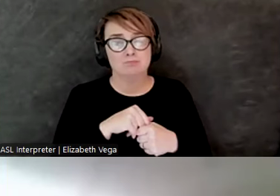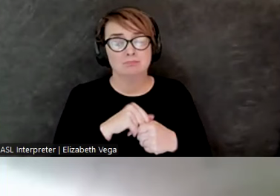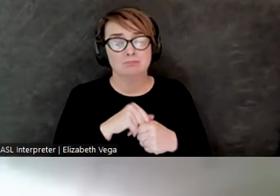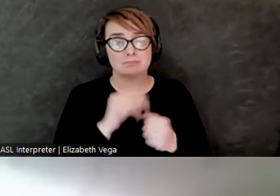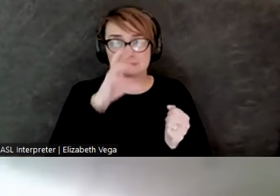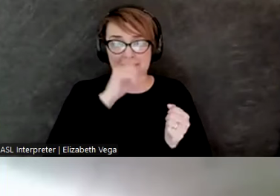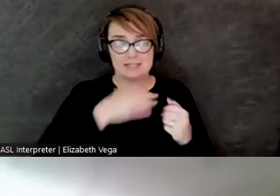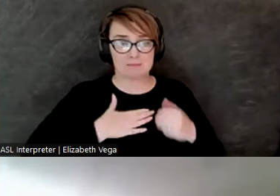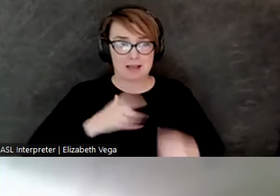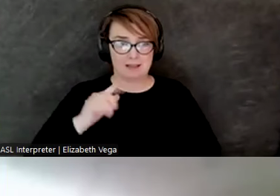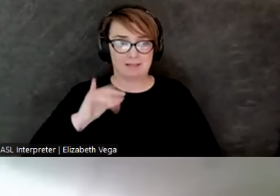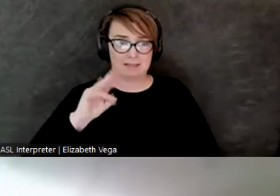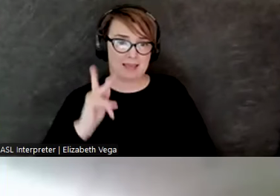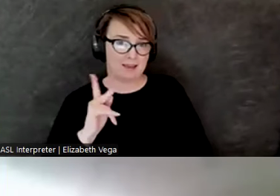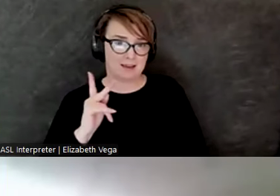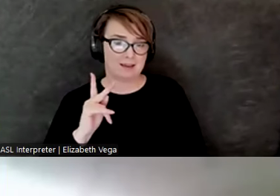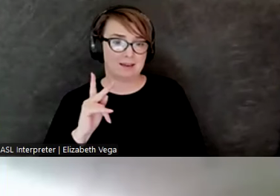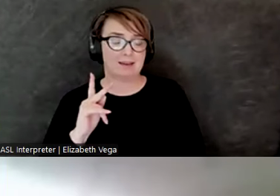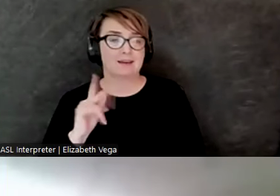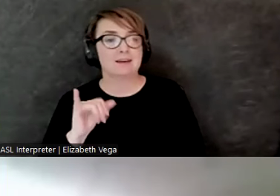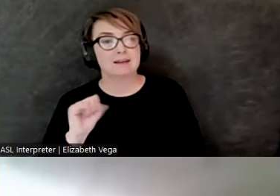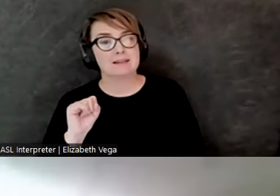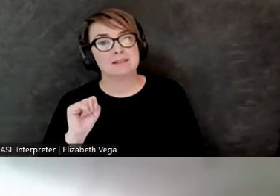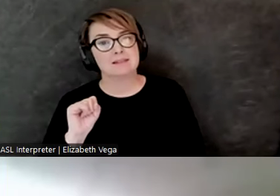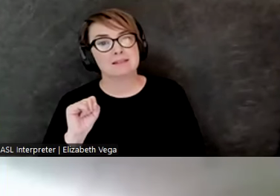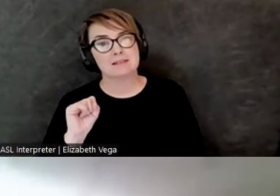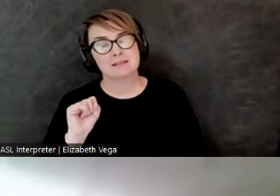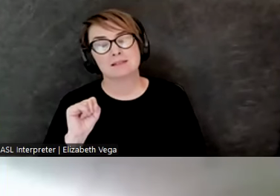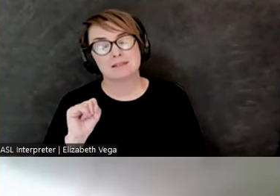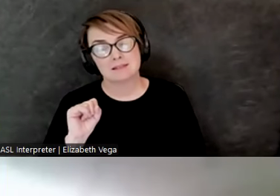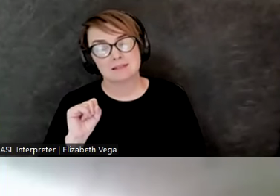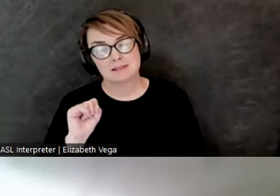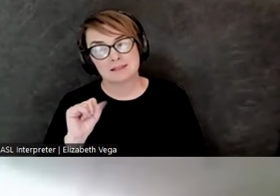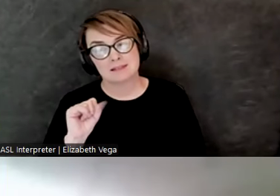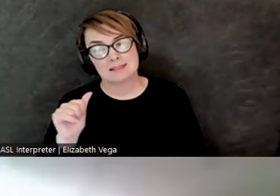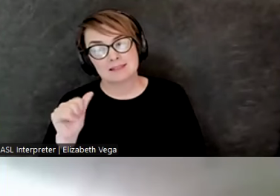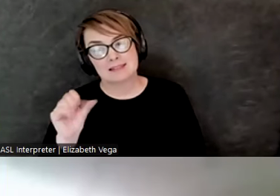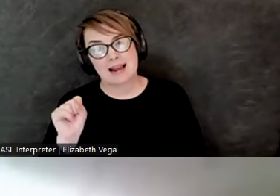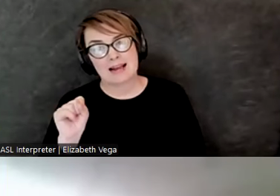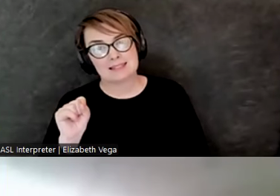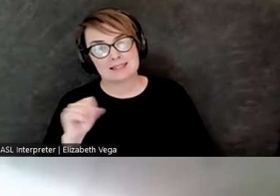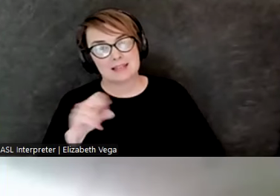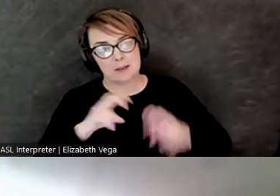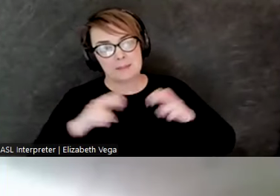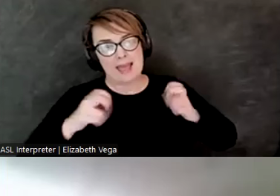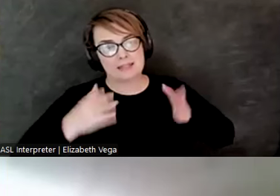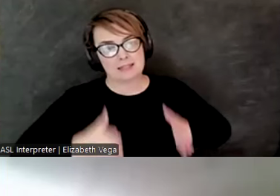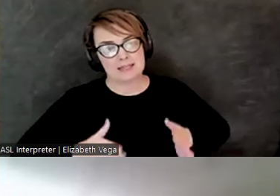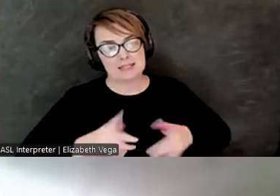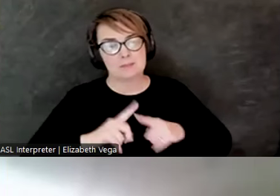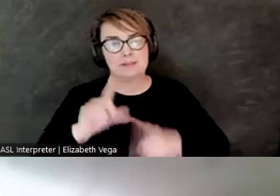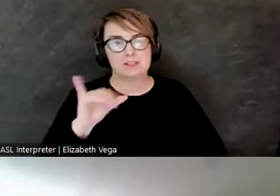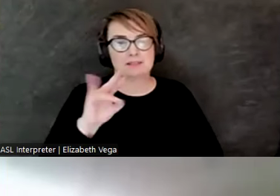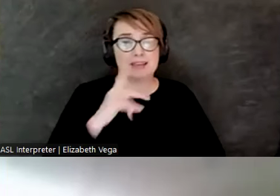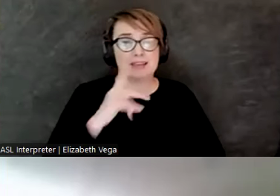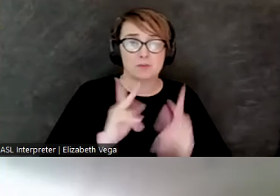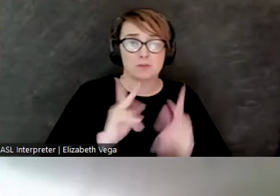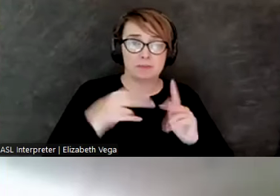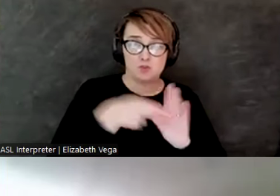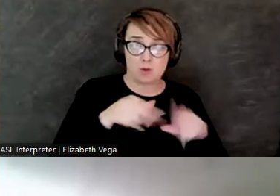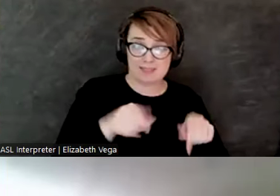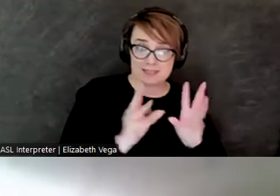that as a participant or as a panelist, right? So there is a link for people to join this meeting to be